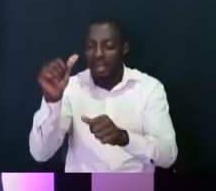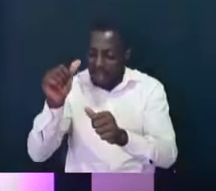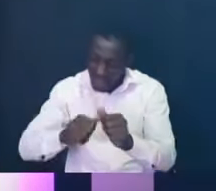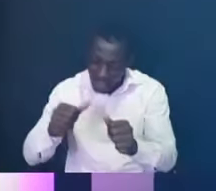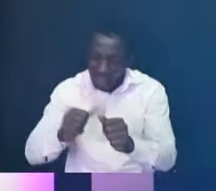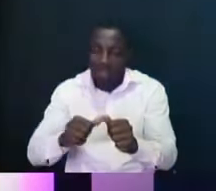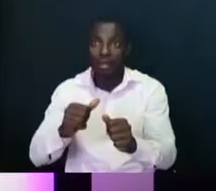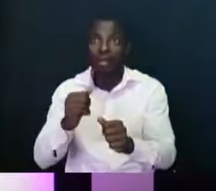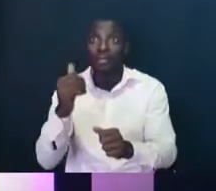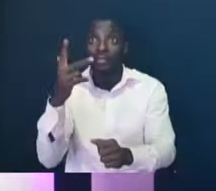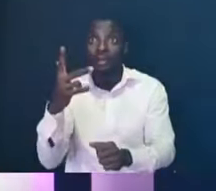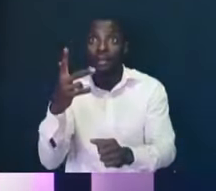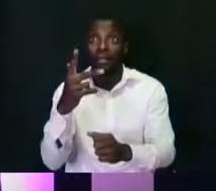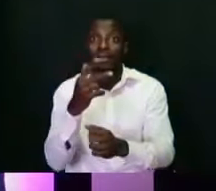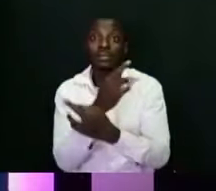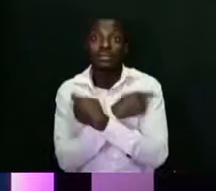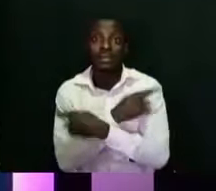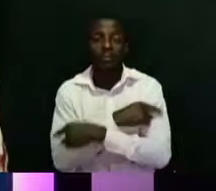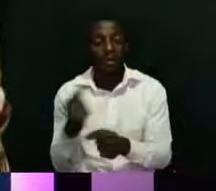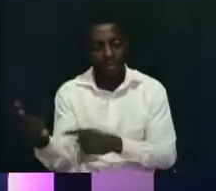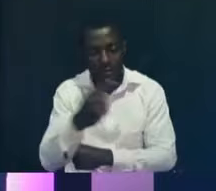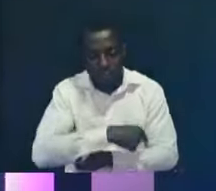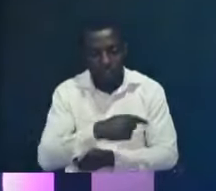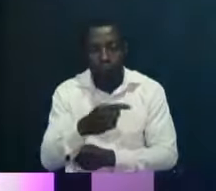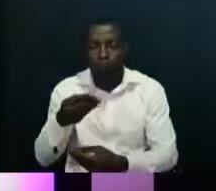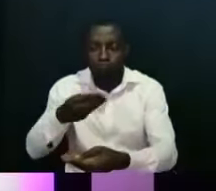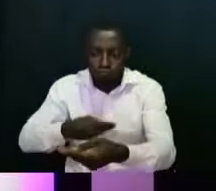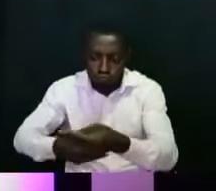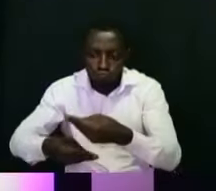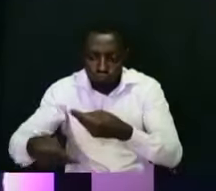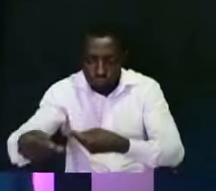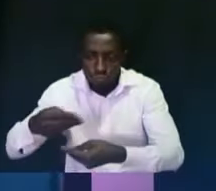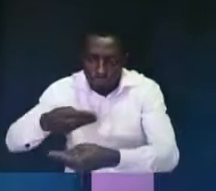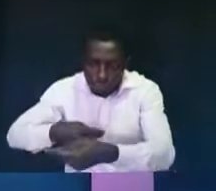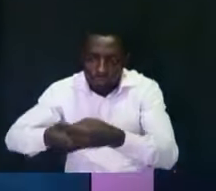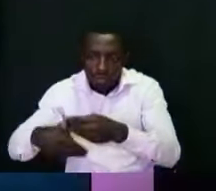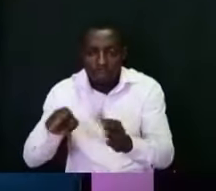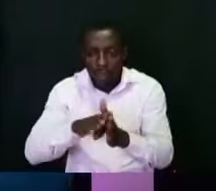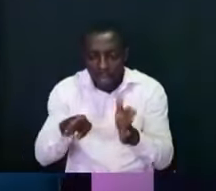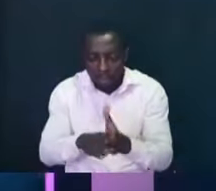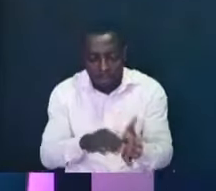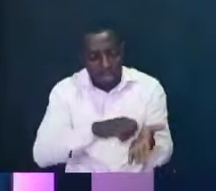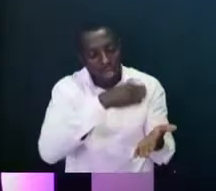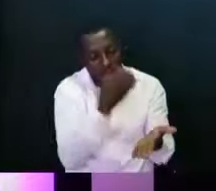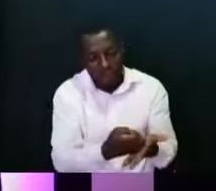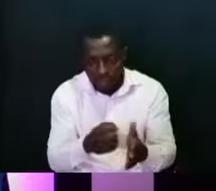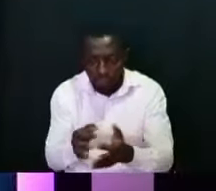3 Sabbath days, he reasoned with them from the